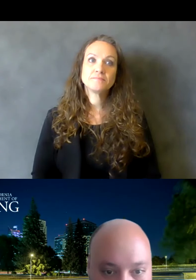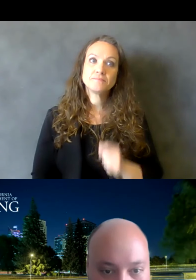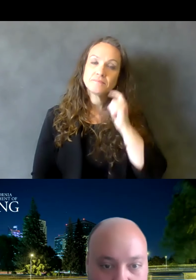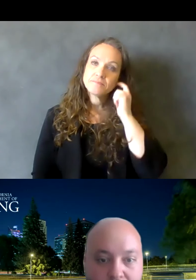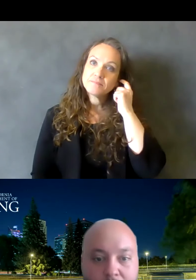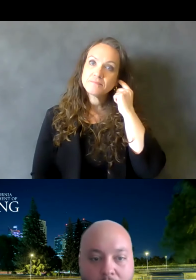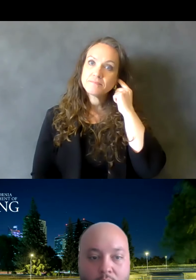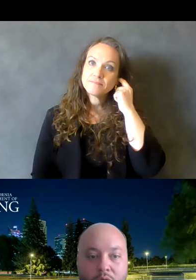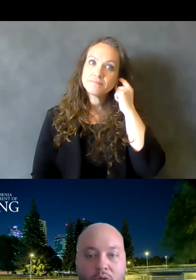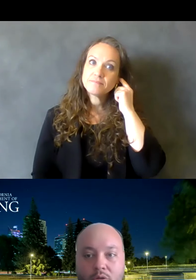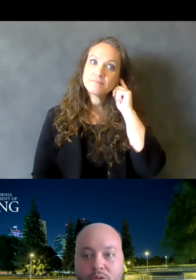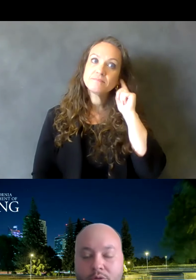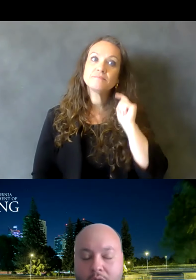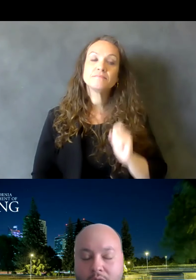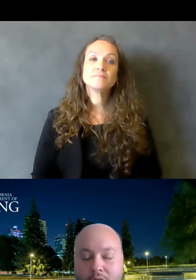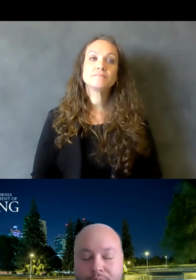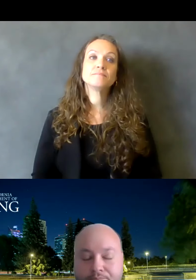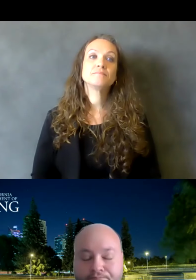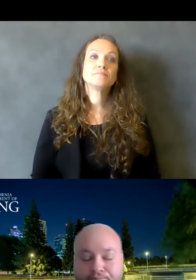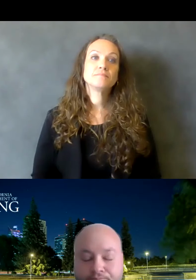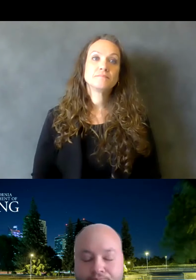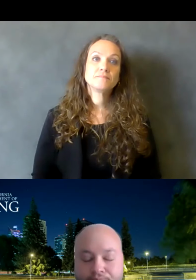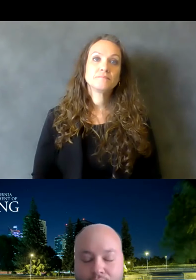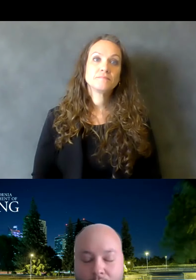apologies. The department will